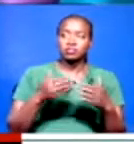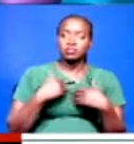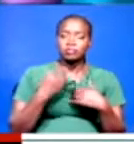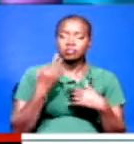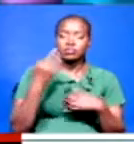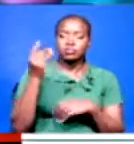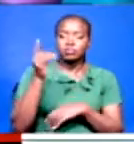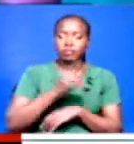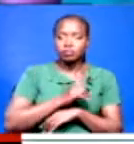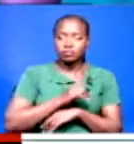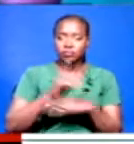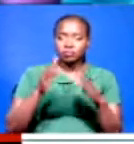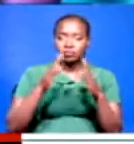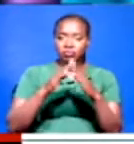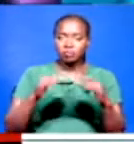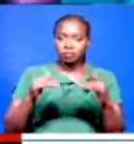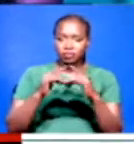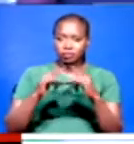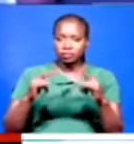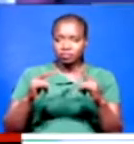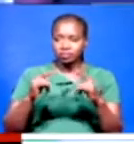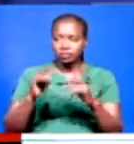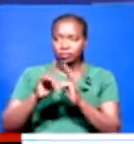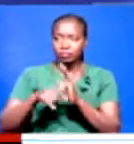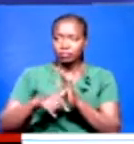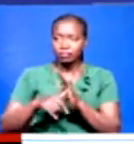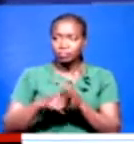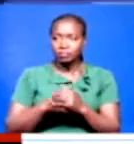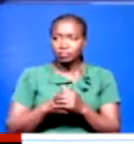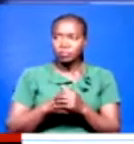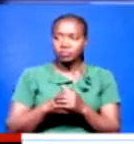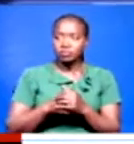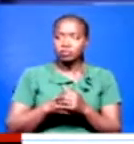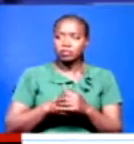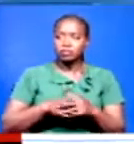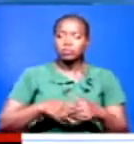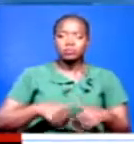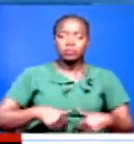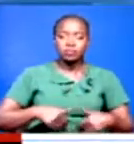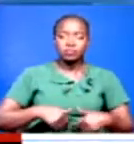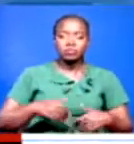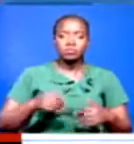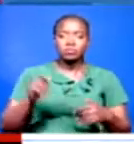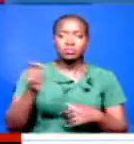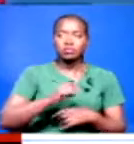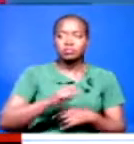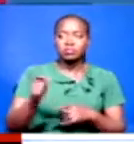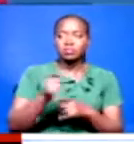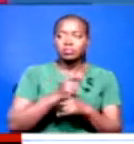elite camp later in the year. Junior Golf Foundation will conduct the training in